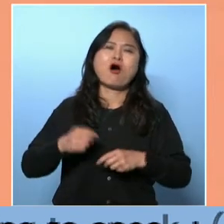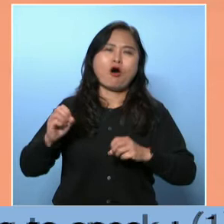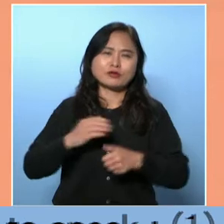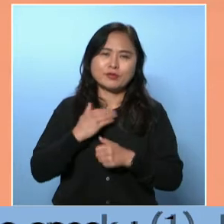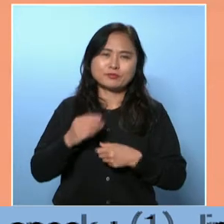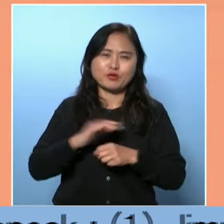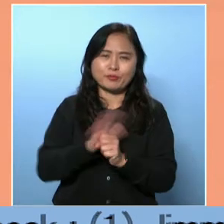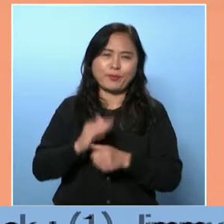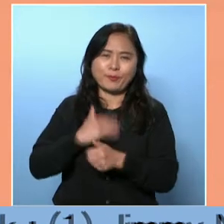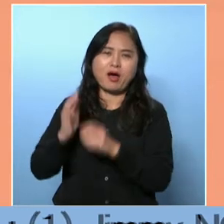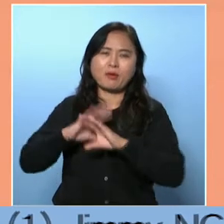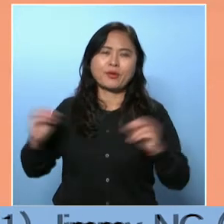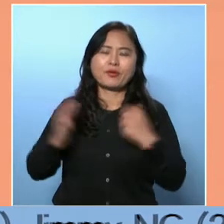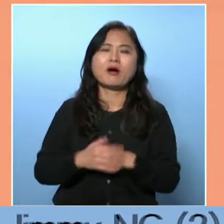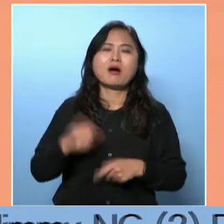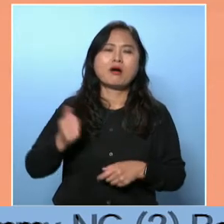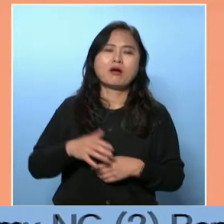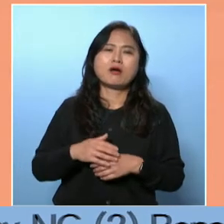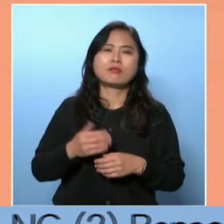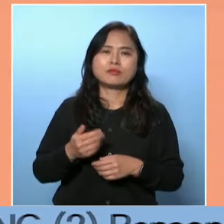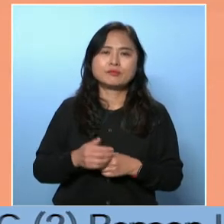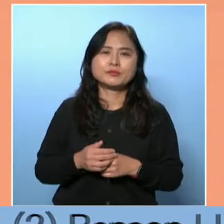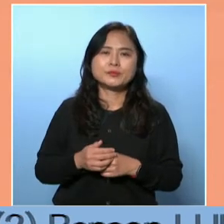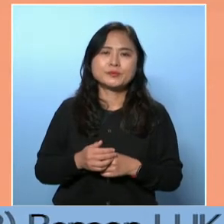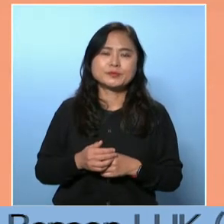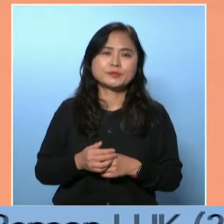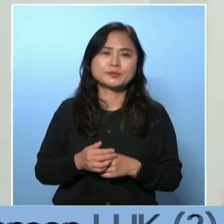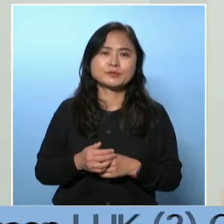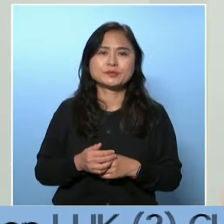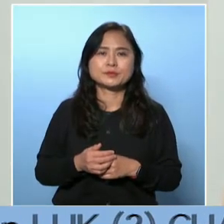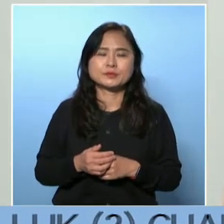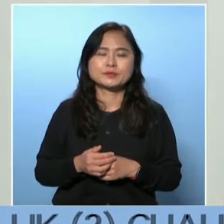I'm sure, that we can emerge from the epidemic and